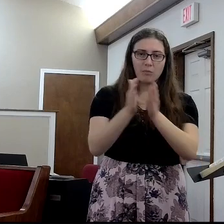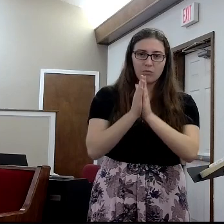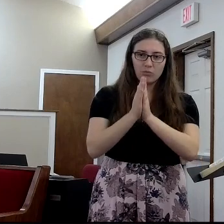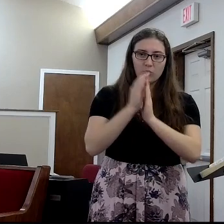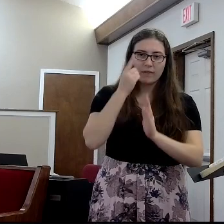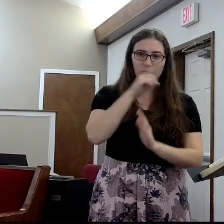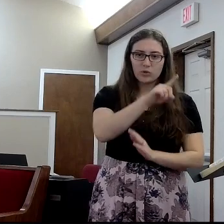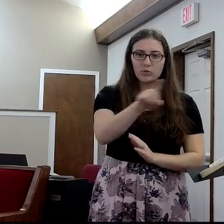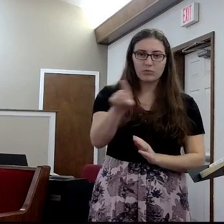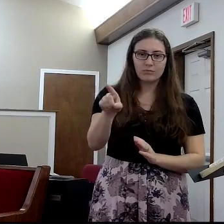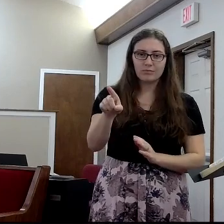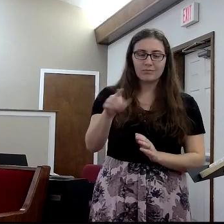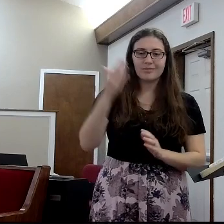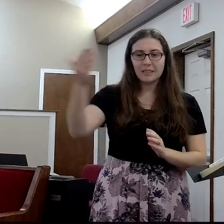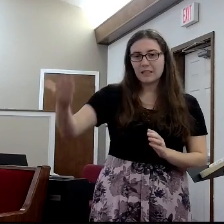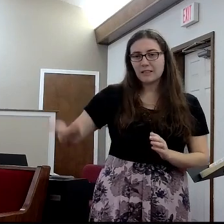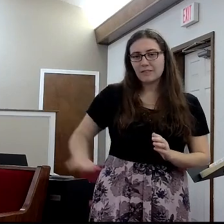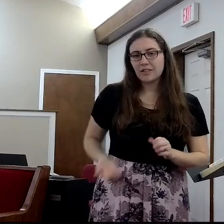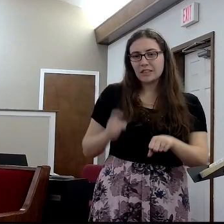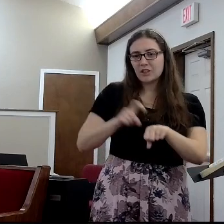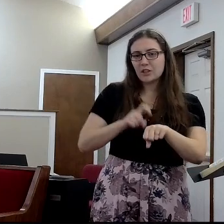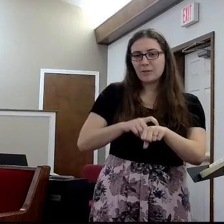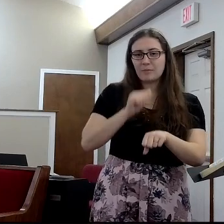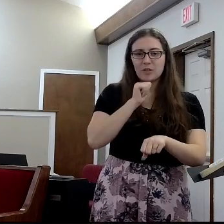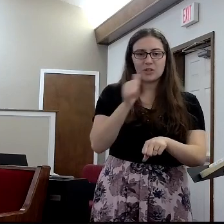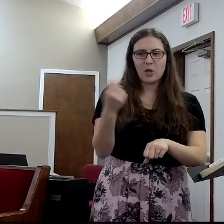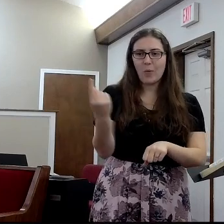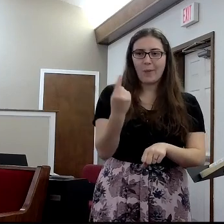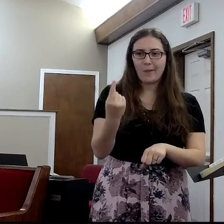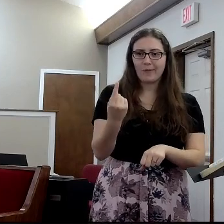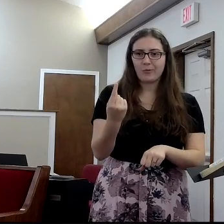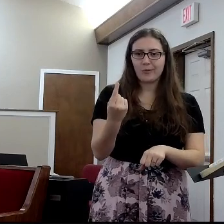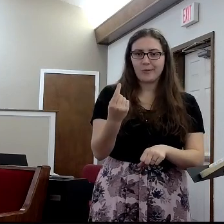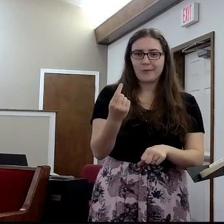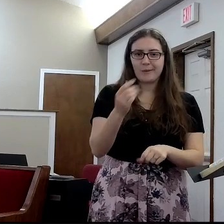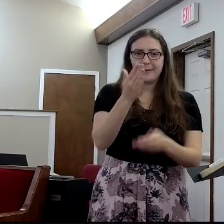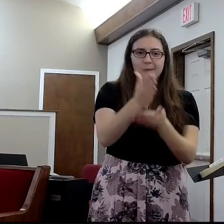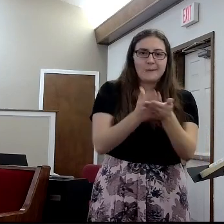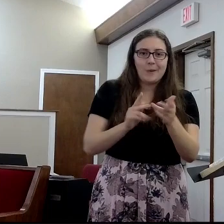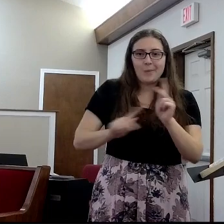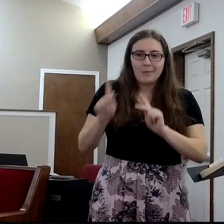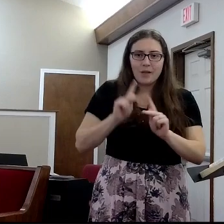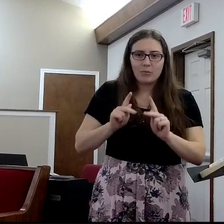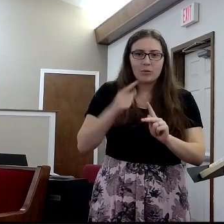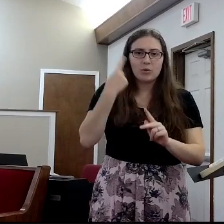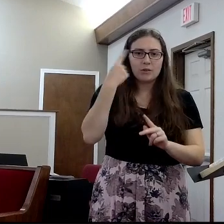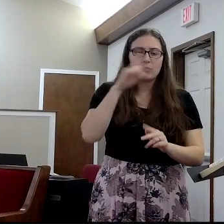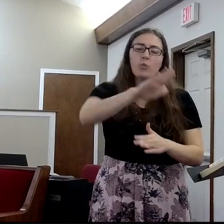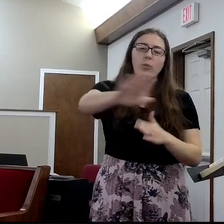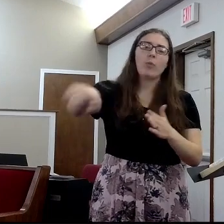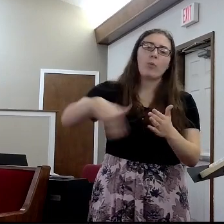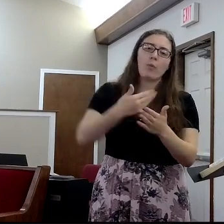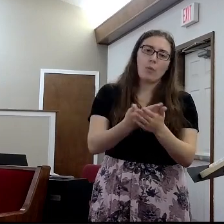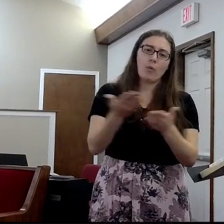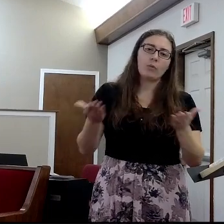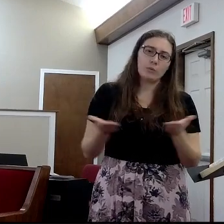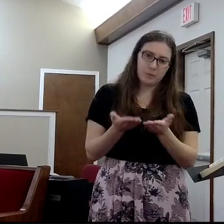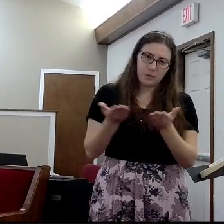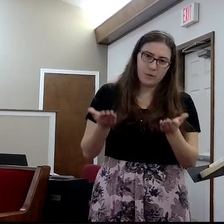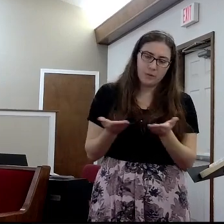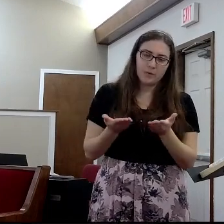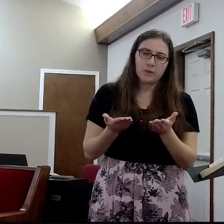your hands up, and I'll pray for you. This invitation time is not just for you. It's for me. It's for anyone in